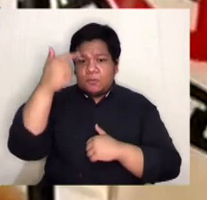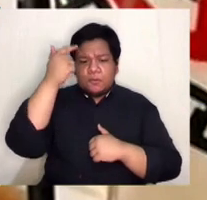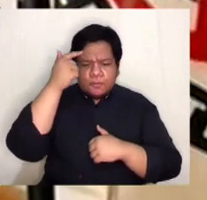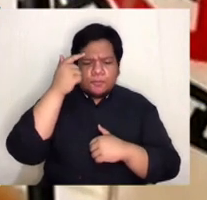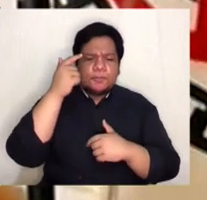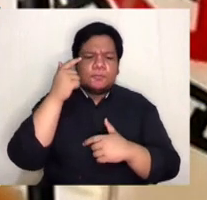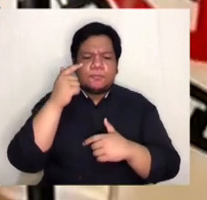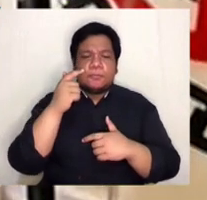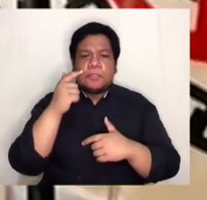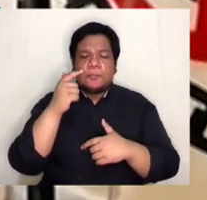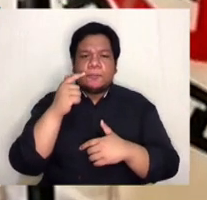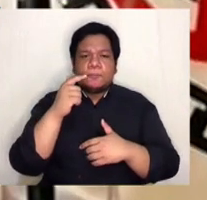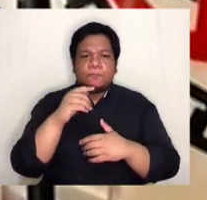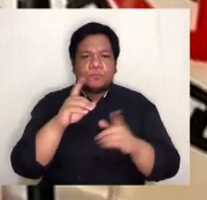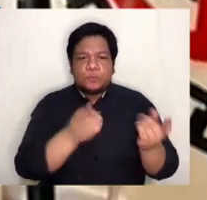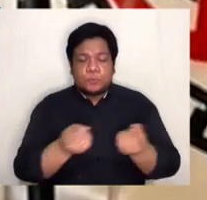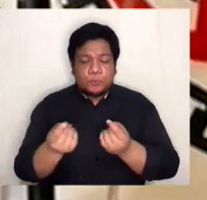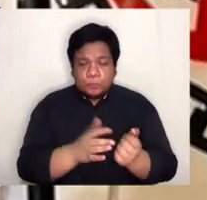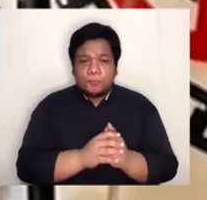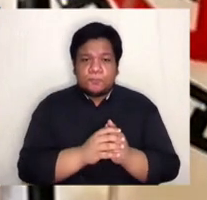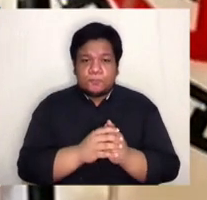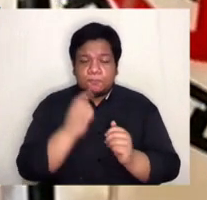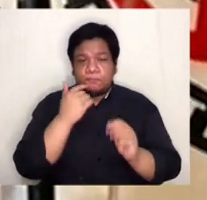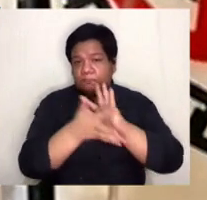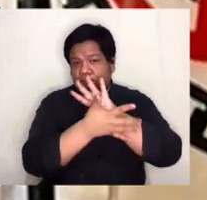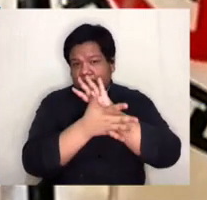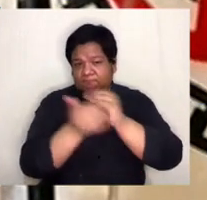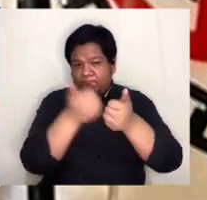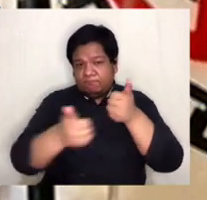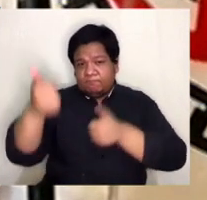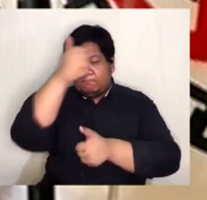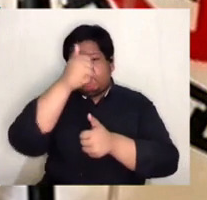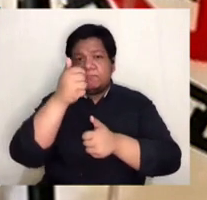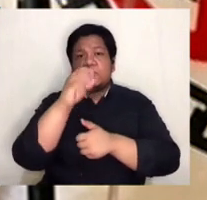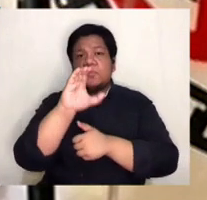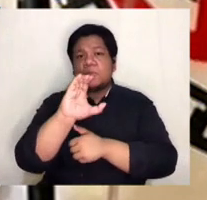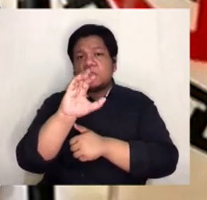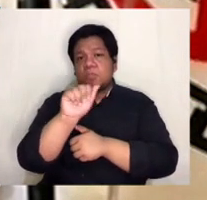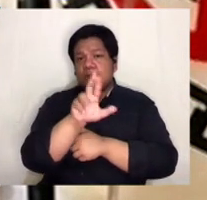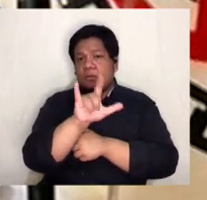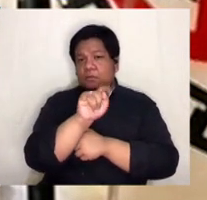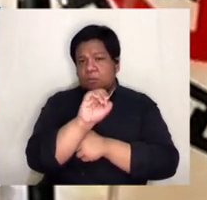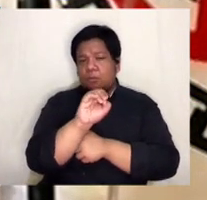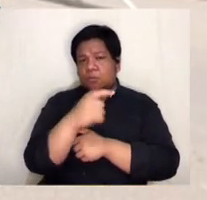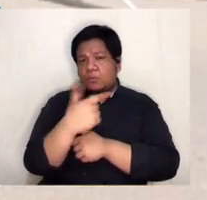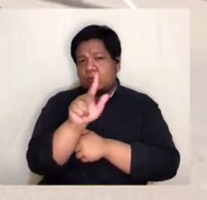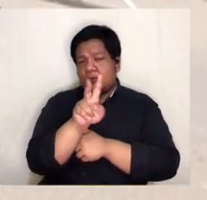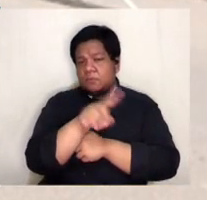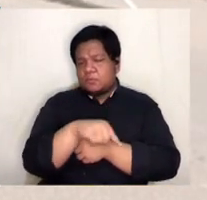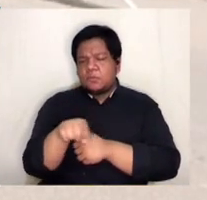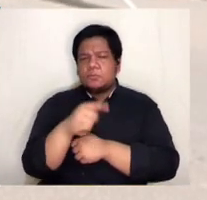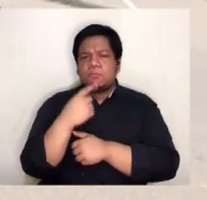pamahalaan. COVID-19 National Policy Chief Implementer Secretary Carlito Galvez defended this further, citing